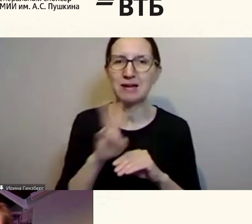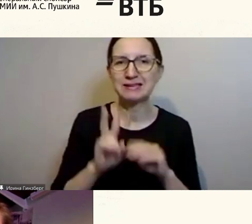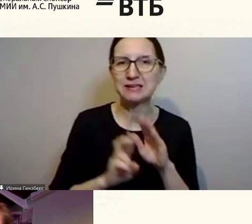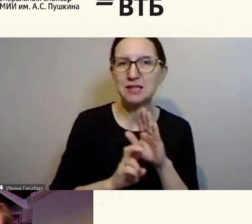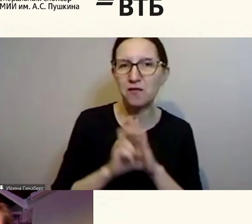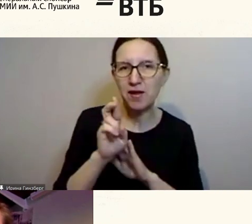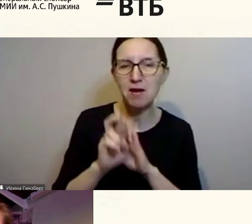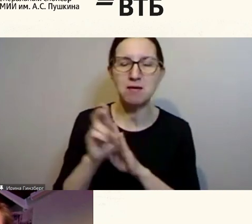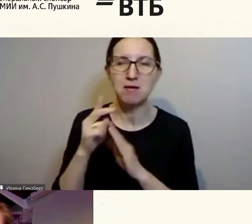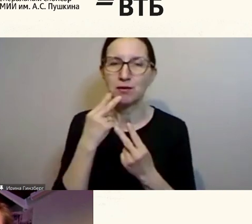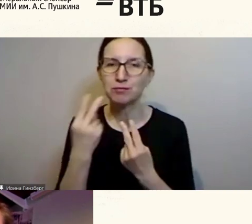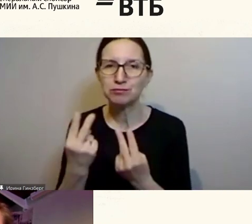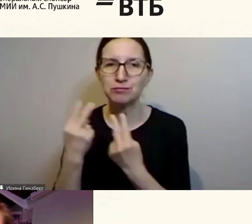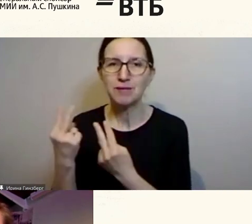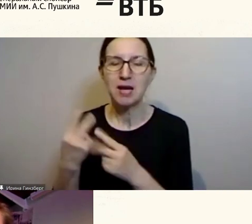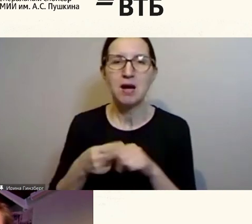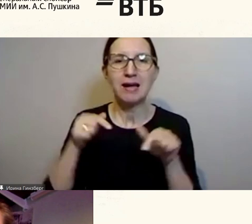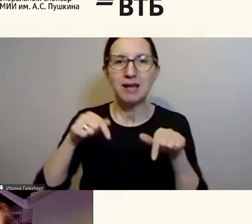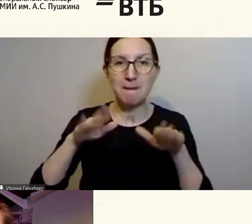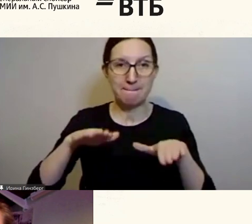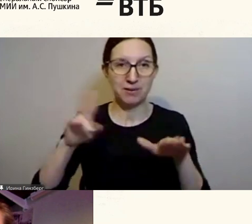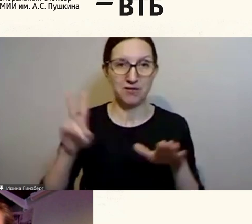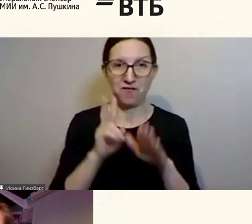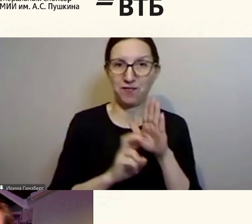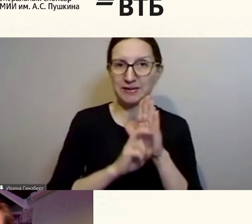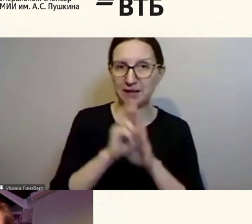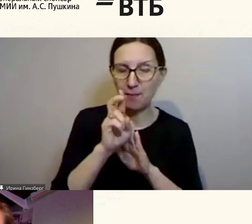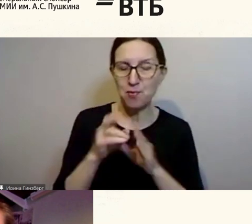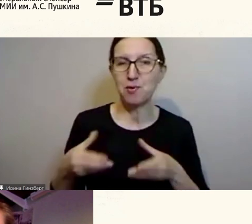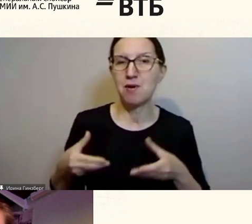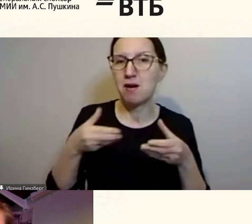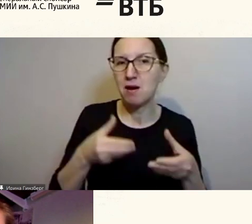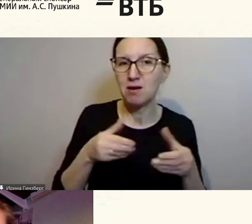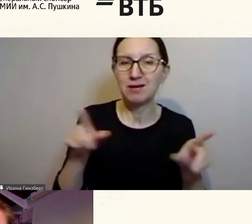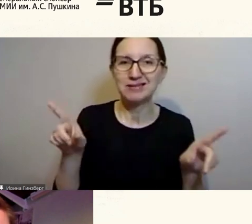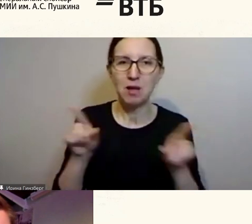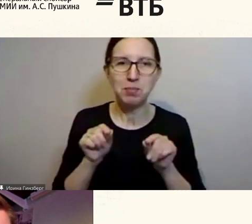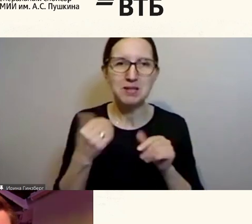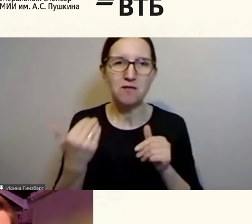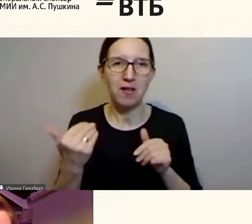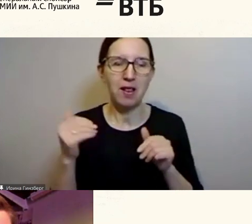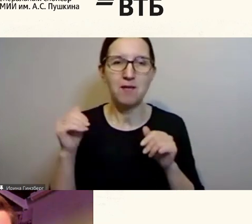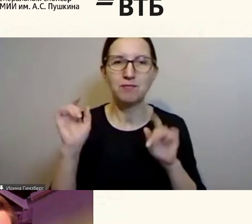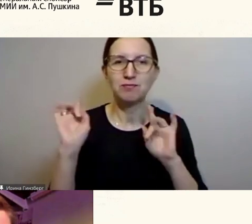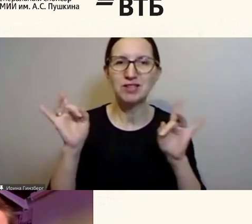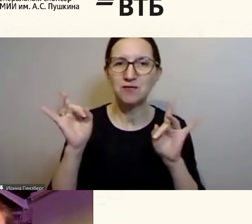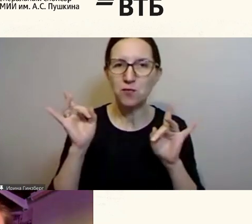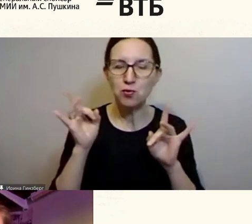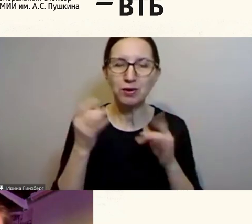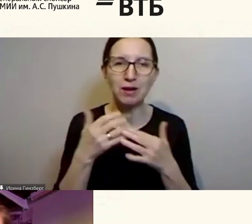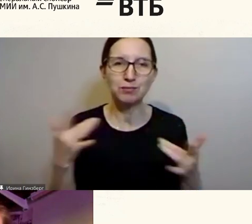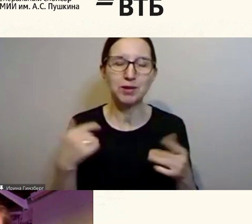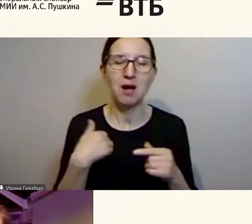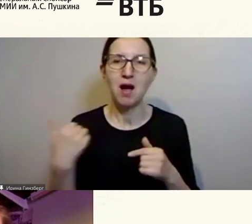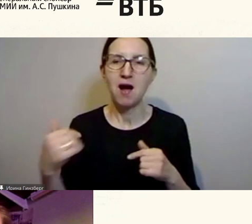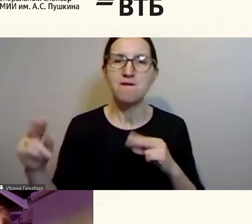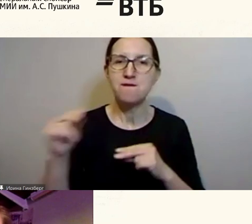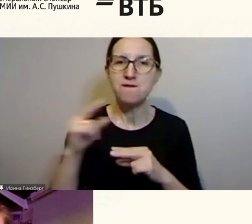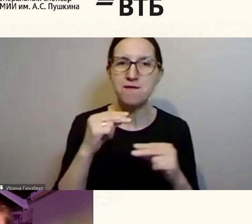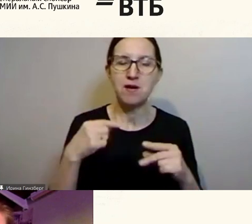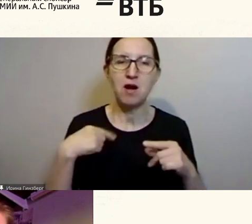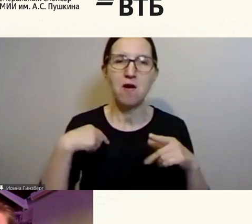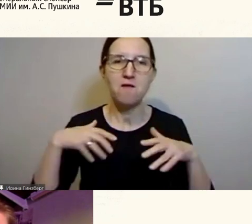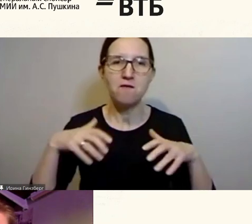that contained muffled voices, echoes, and the deep vibrations of the architecture.